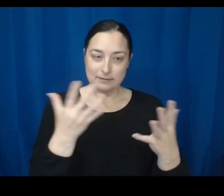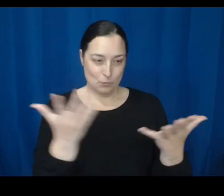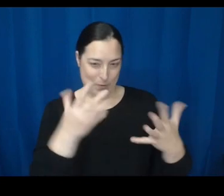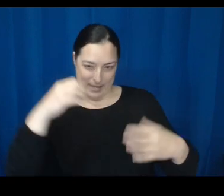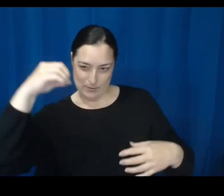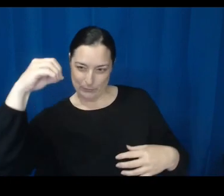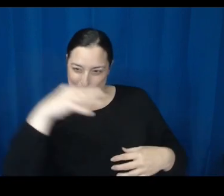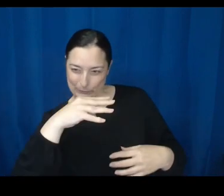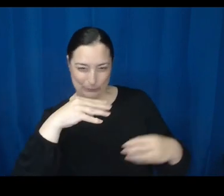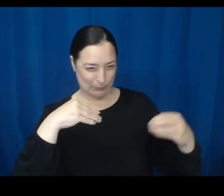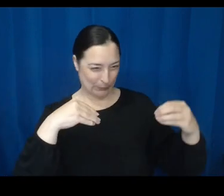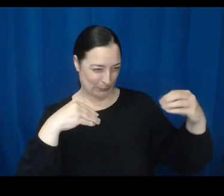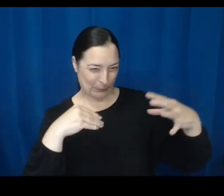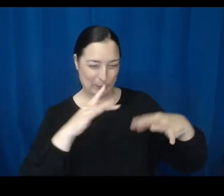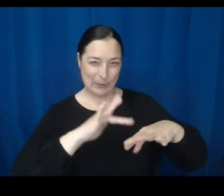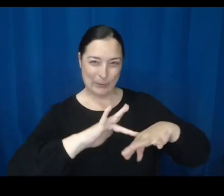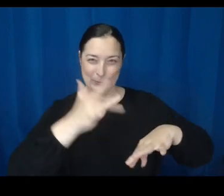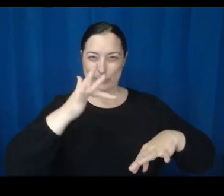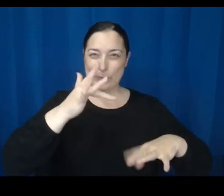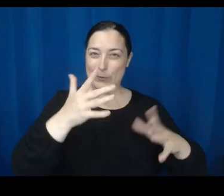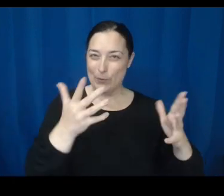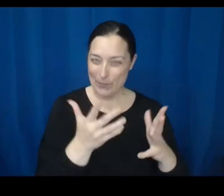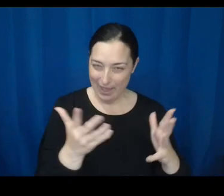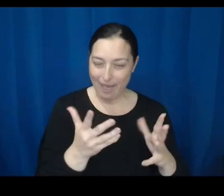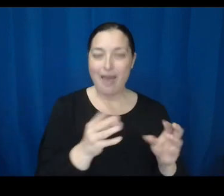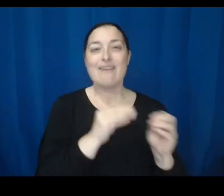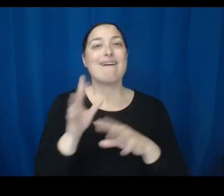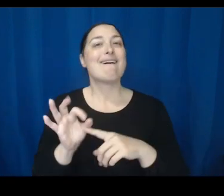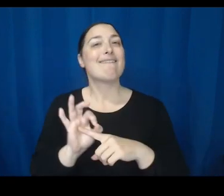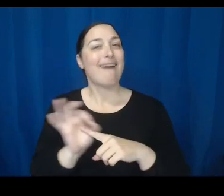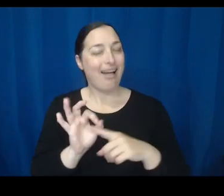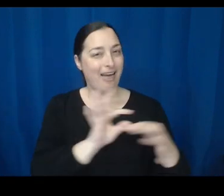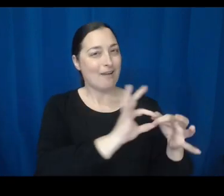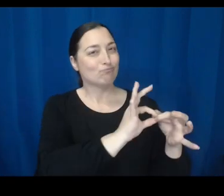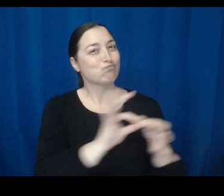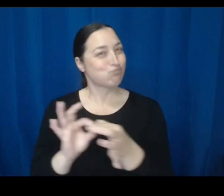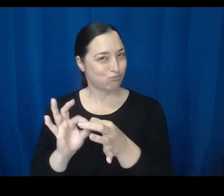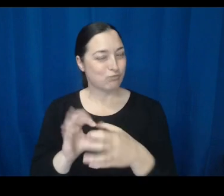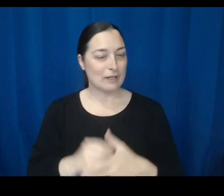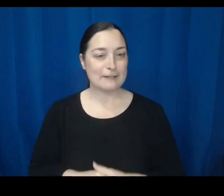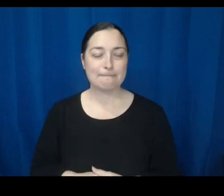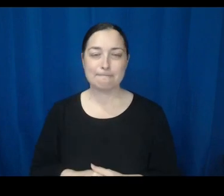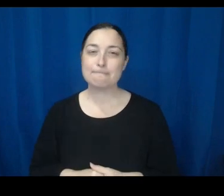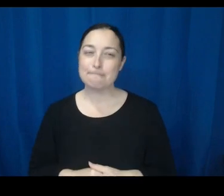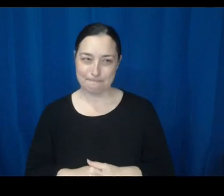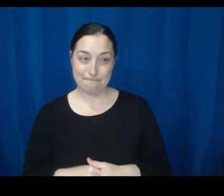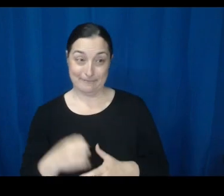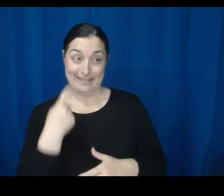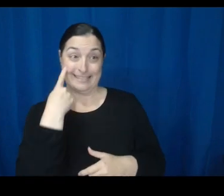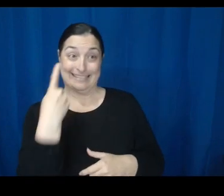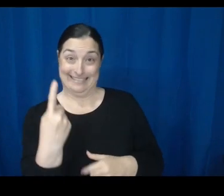feeling of light emanating through the colour in her paintings. I think looking at the paintings here too,